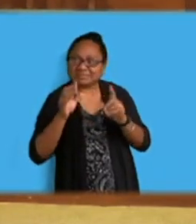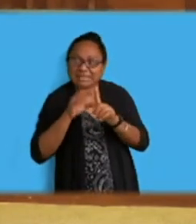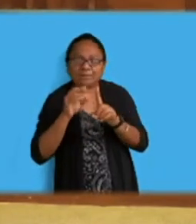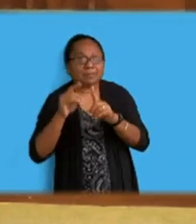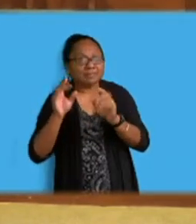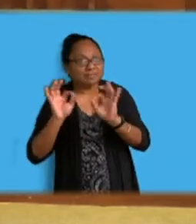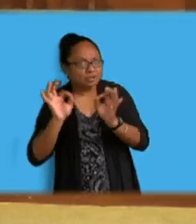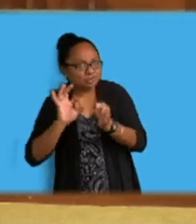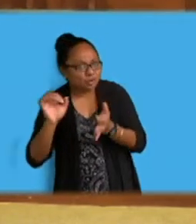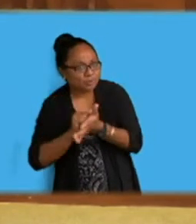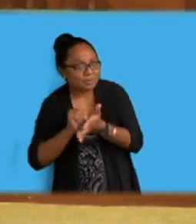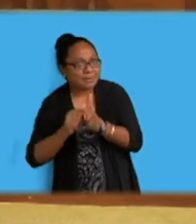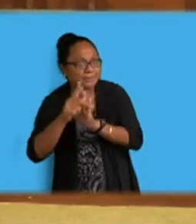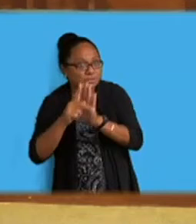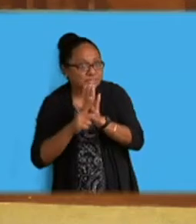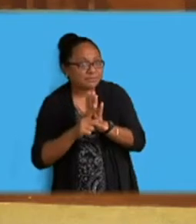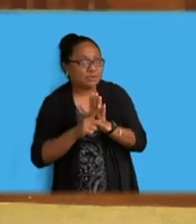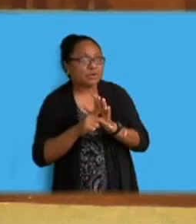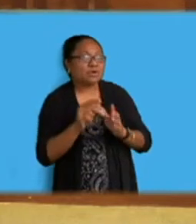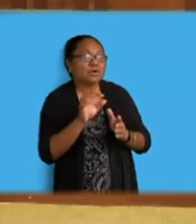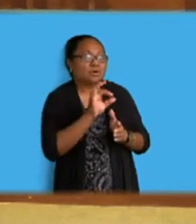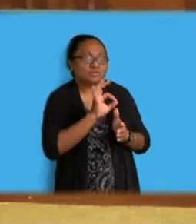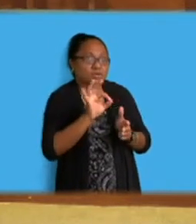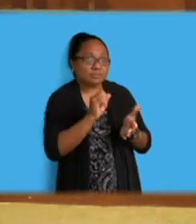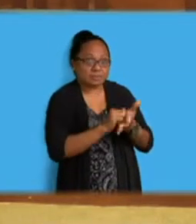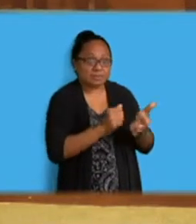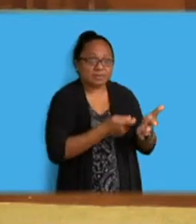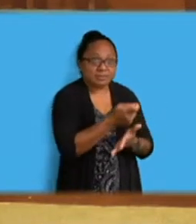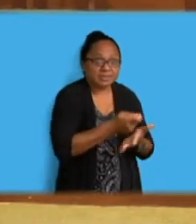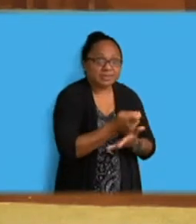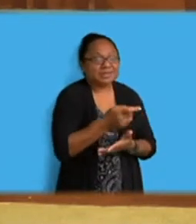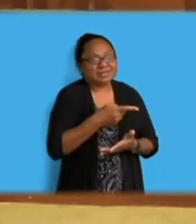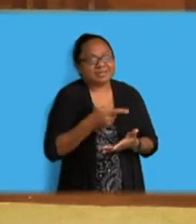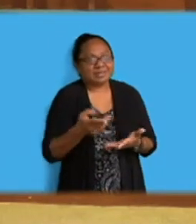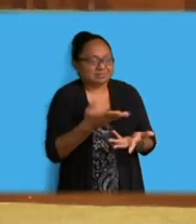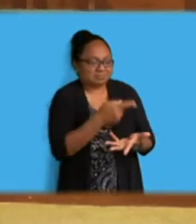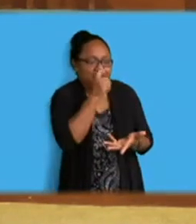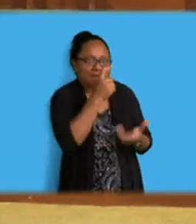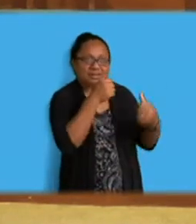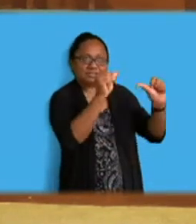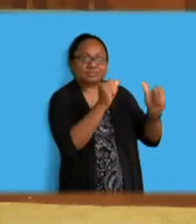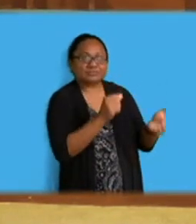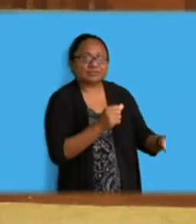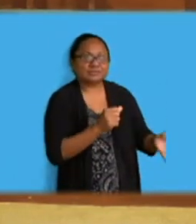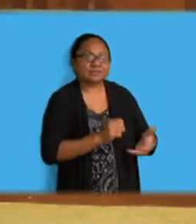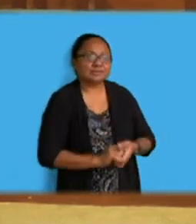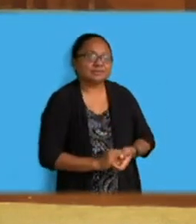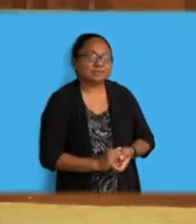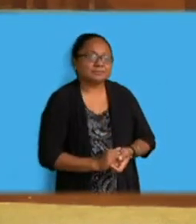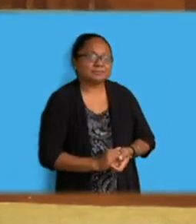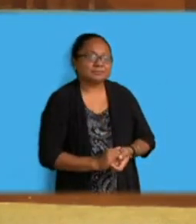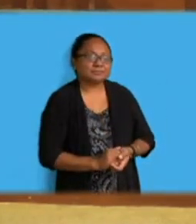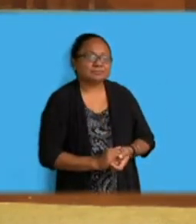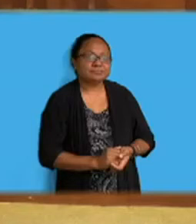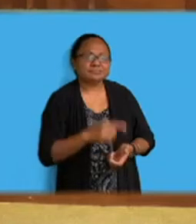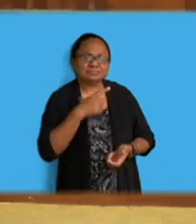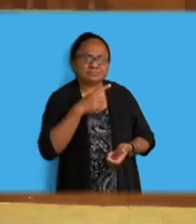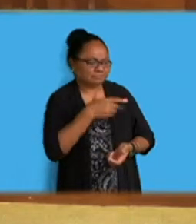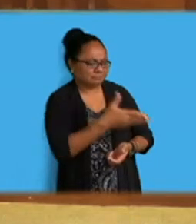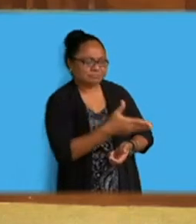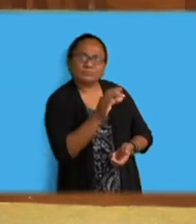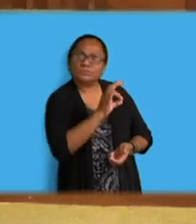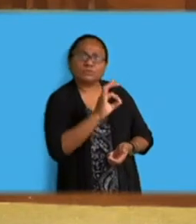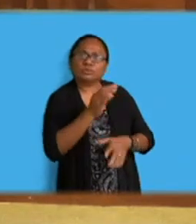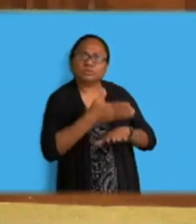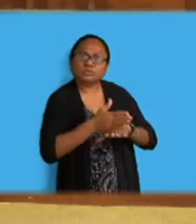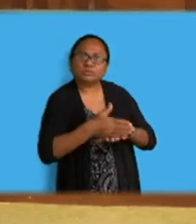incentives, we may not be able to get this realized, because this is not something which is new. It's been talked about